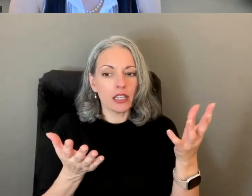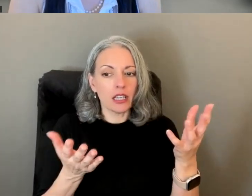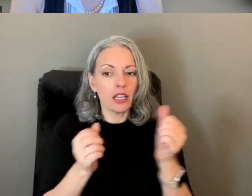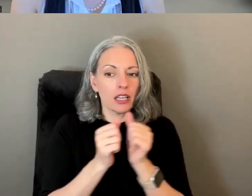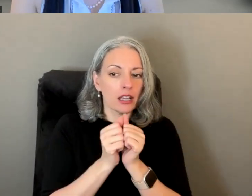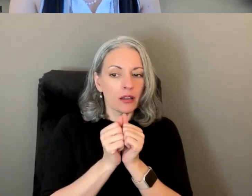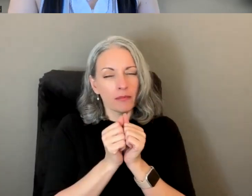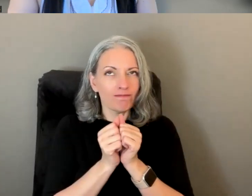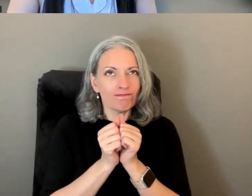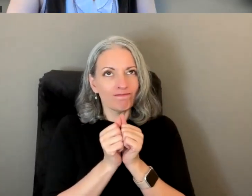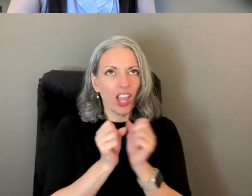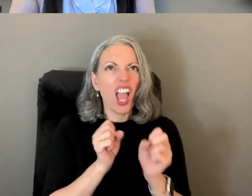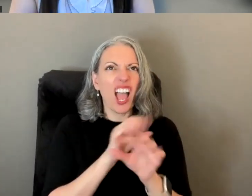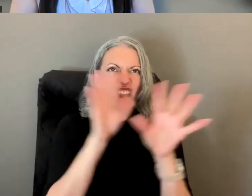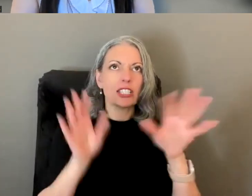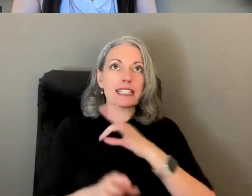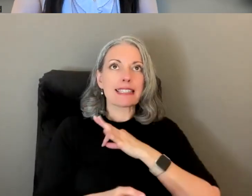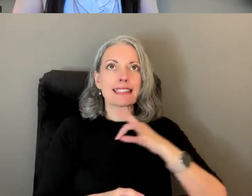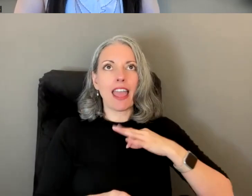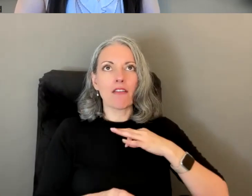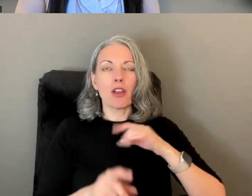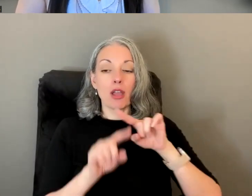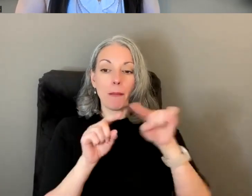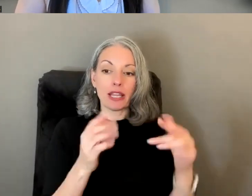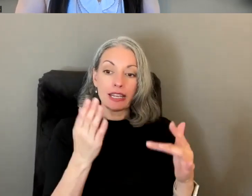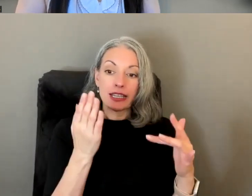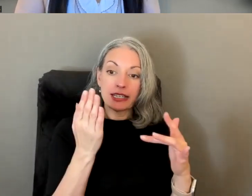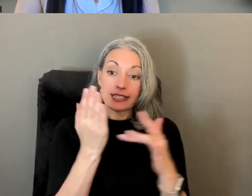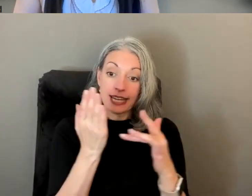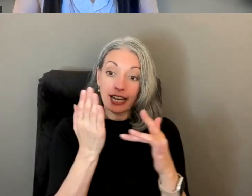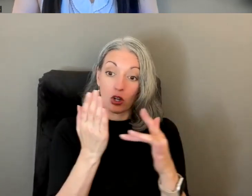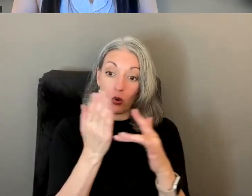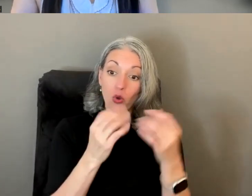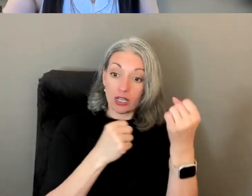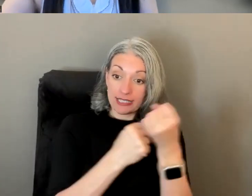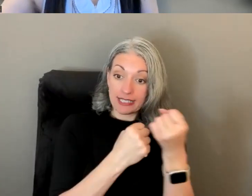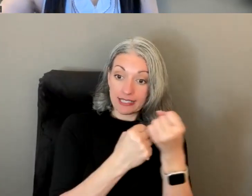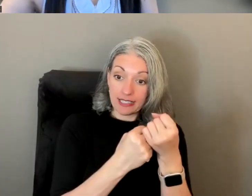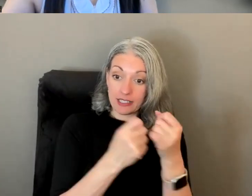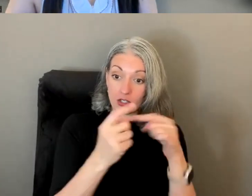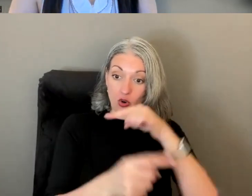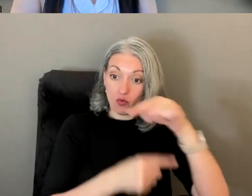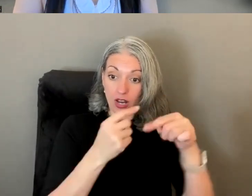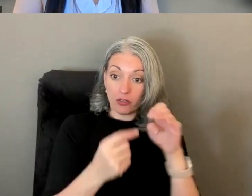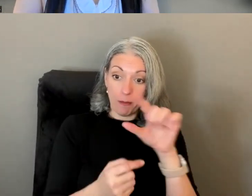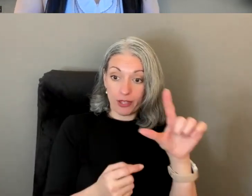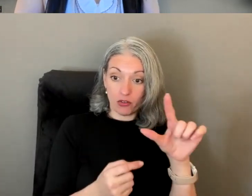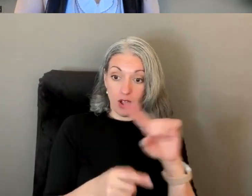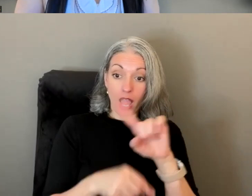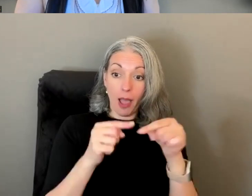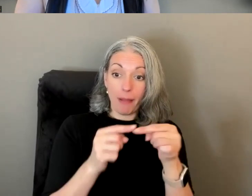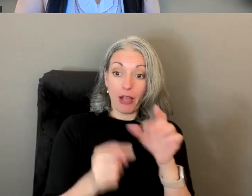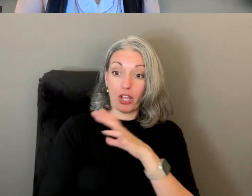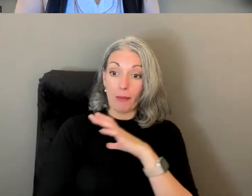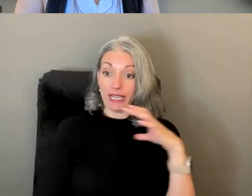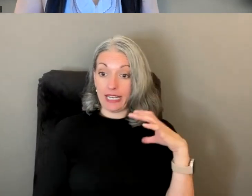or obviously staff, but technical assistance if it is needed around the bill about our committee, because I think